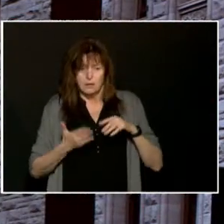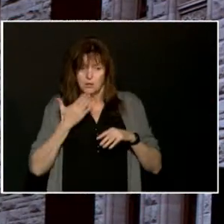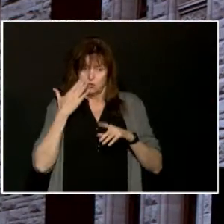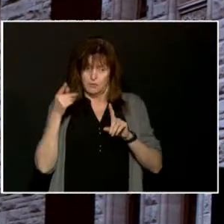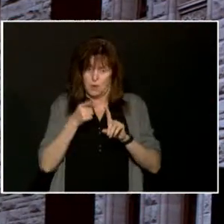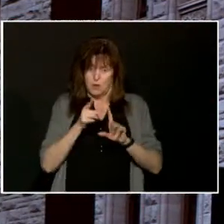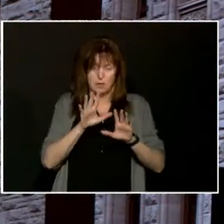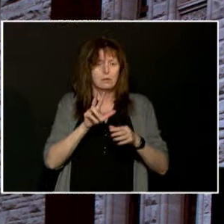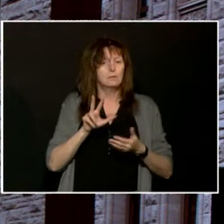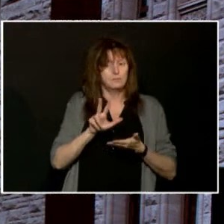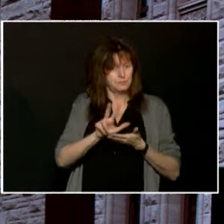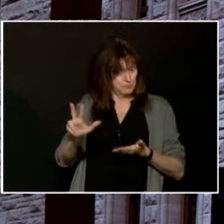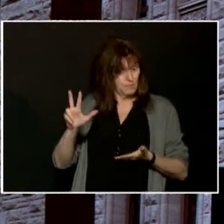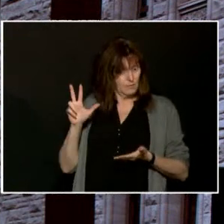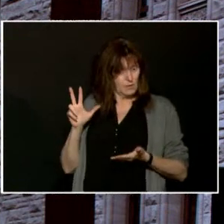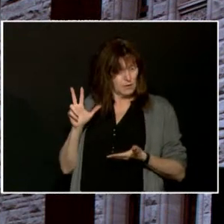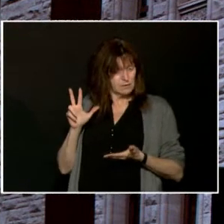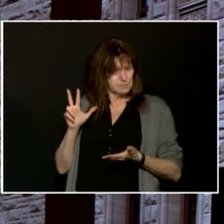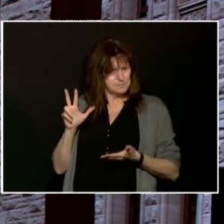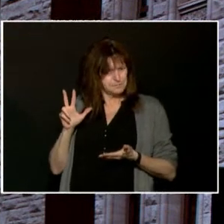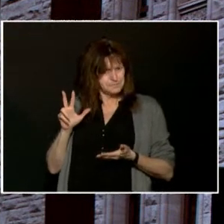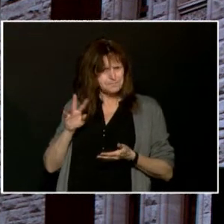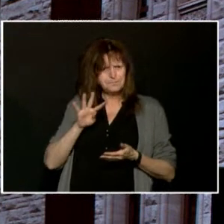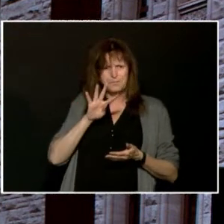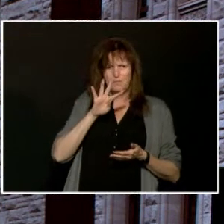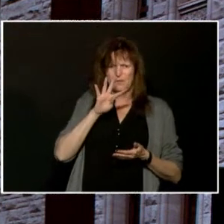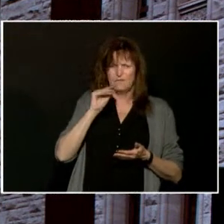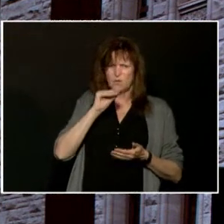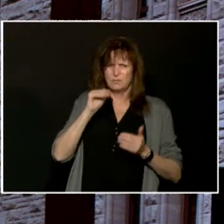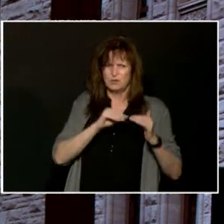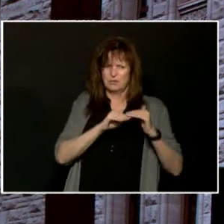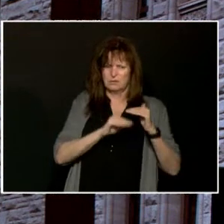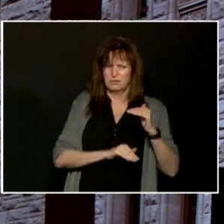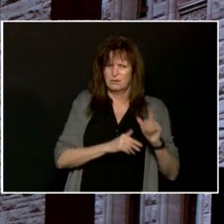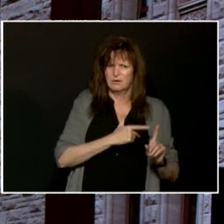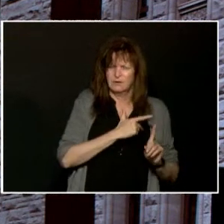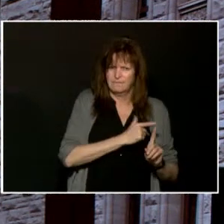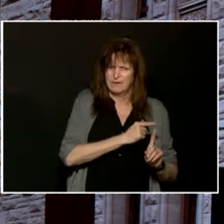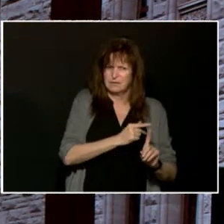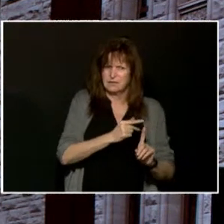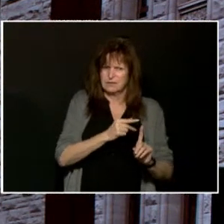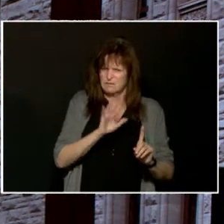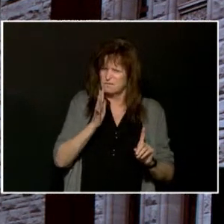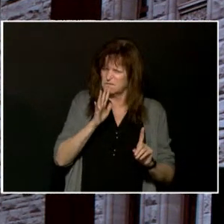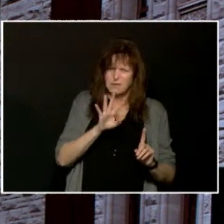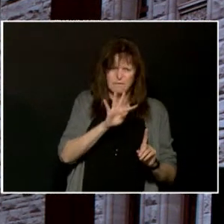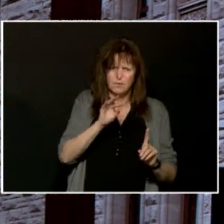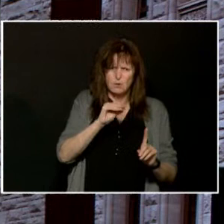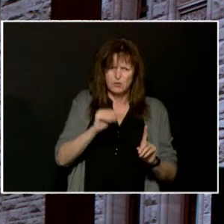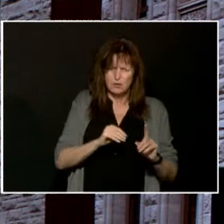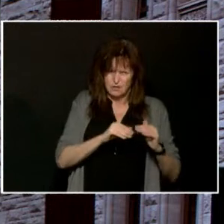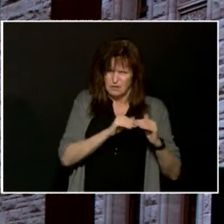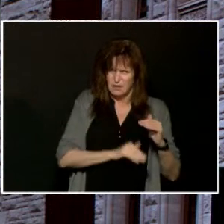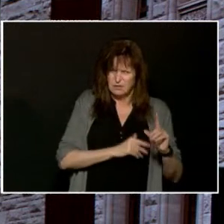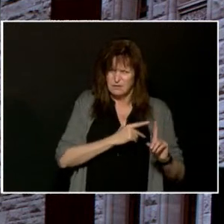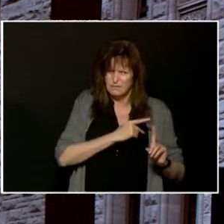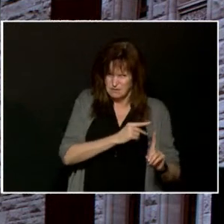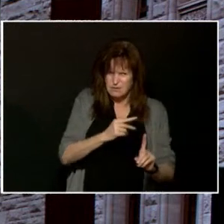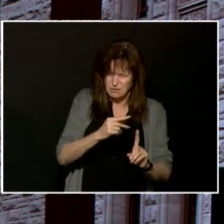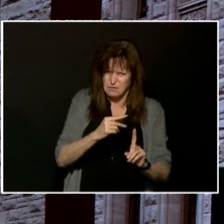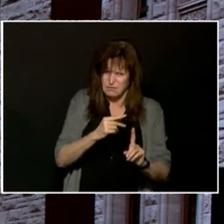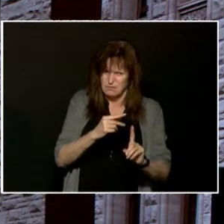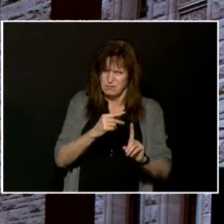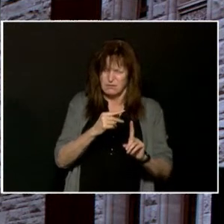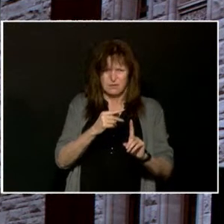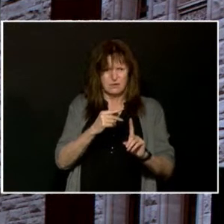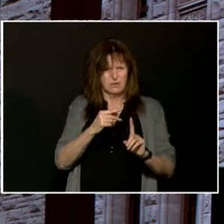under 40% of our vaccine coverage, well below 40%. And we only achieved that about a week, 2 weeks